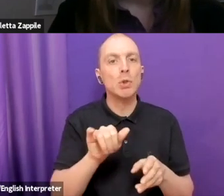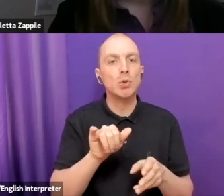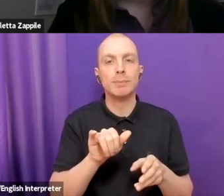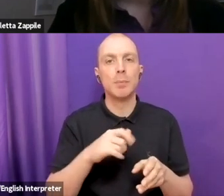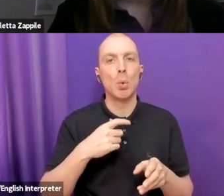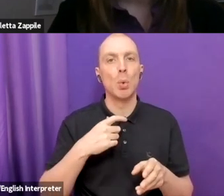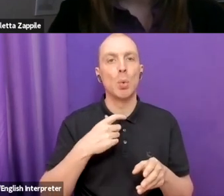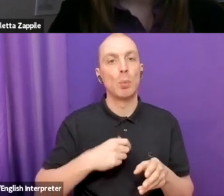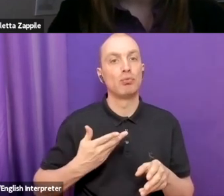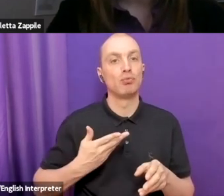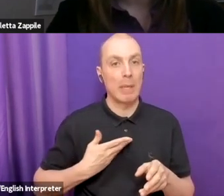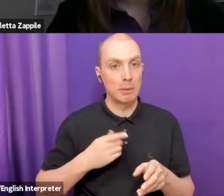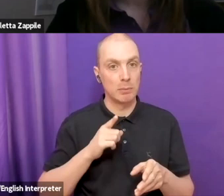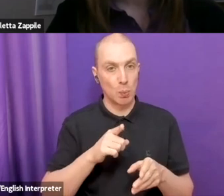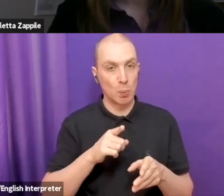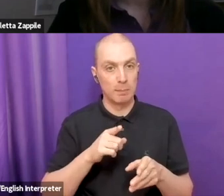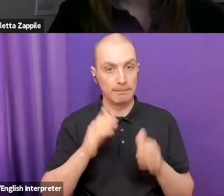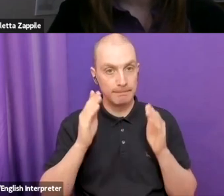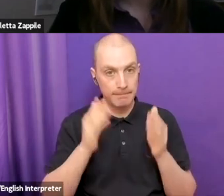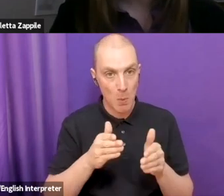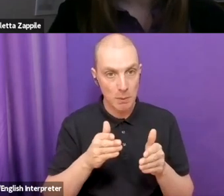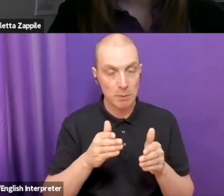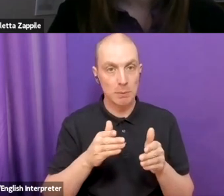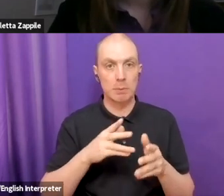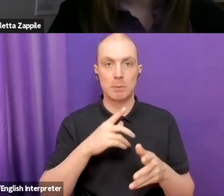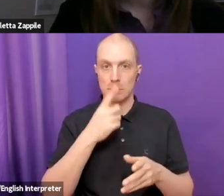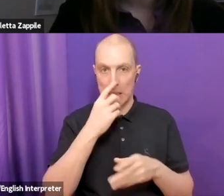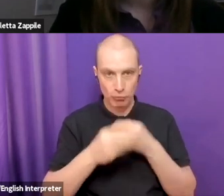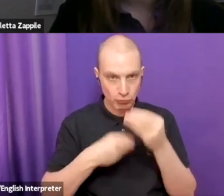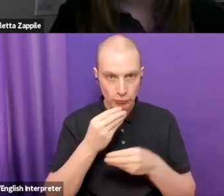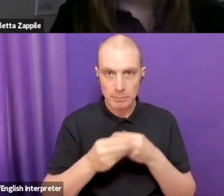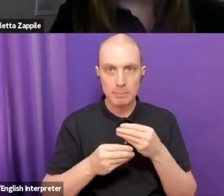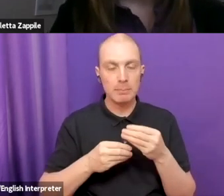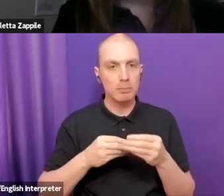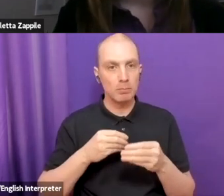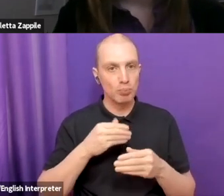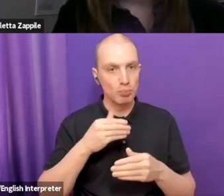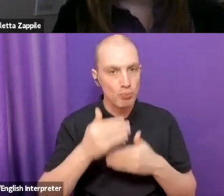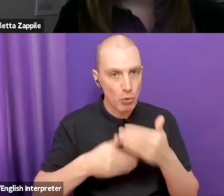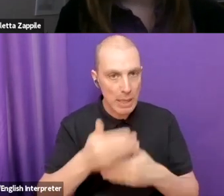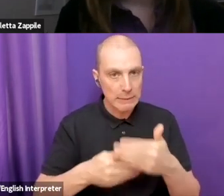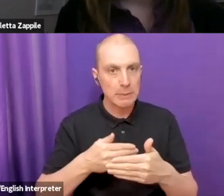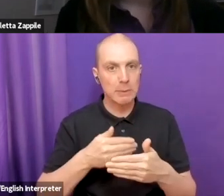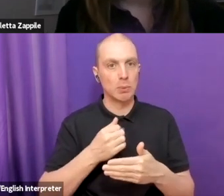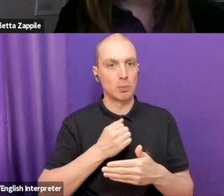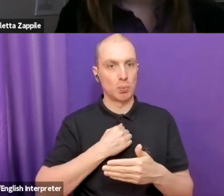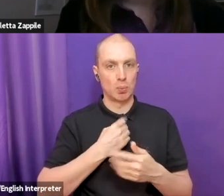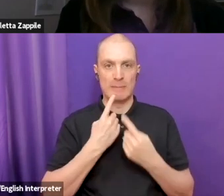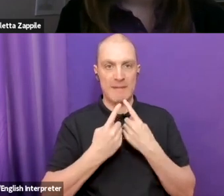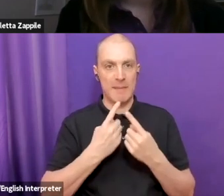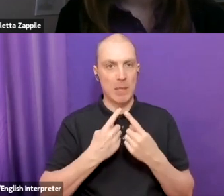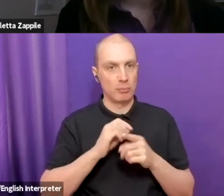assessment on the challenges and the progress that has been made, and to provide your inputs. When you are submitting